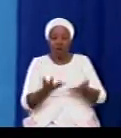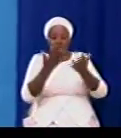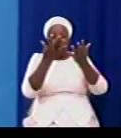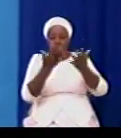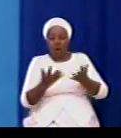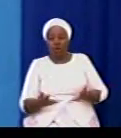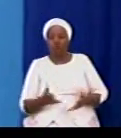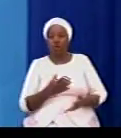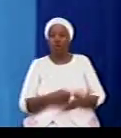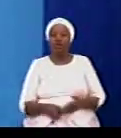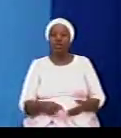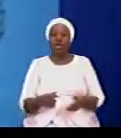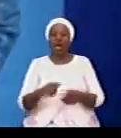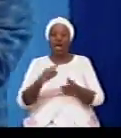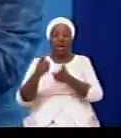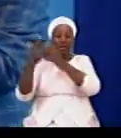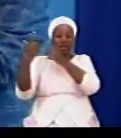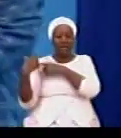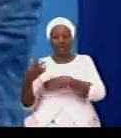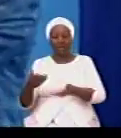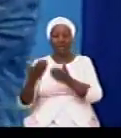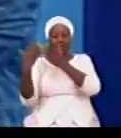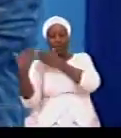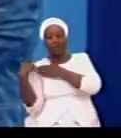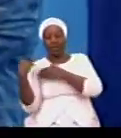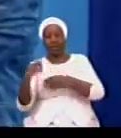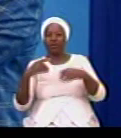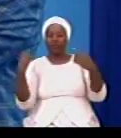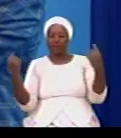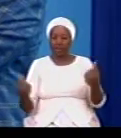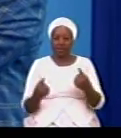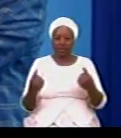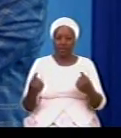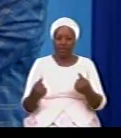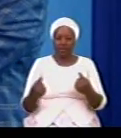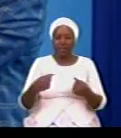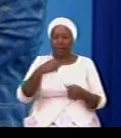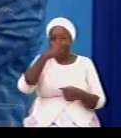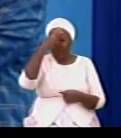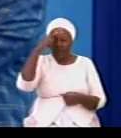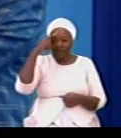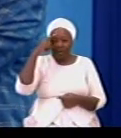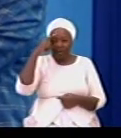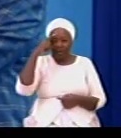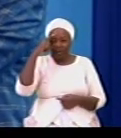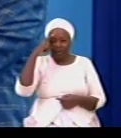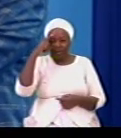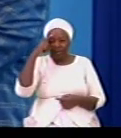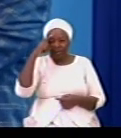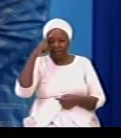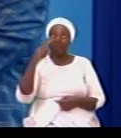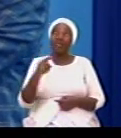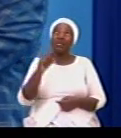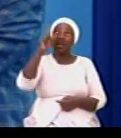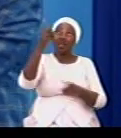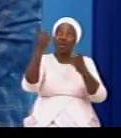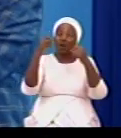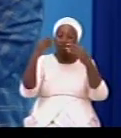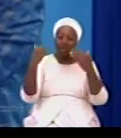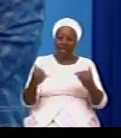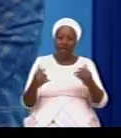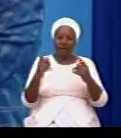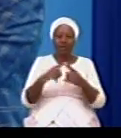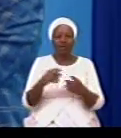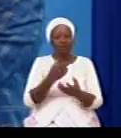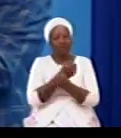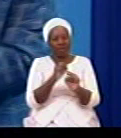sin. Because he comes now to save. He says, I that speak